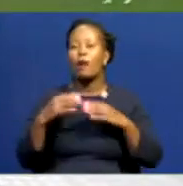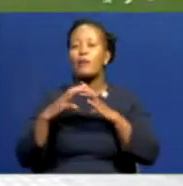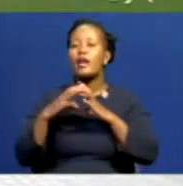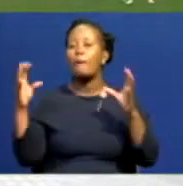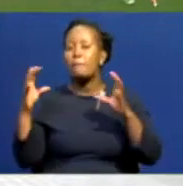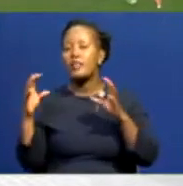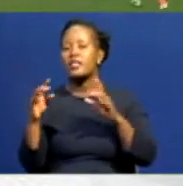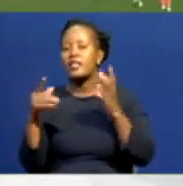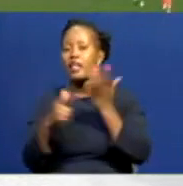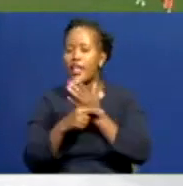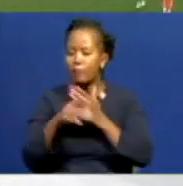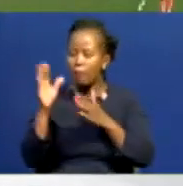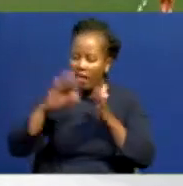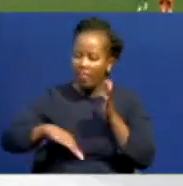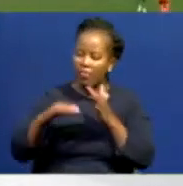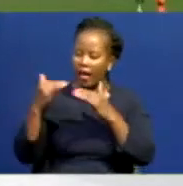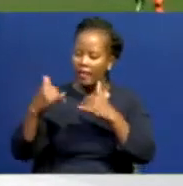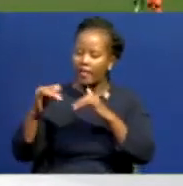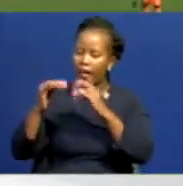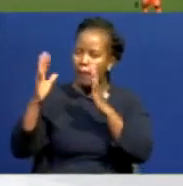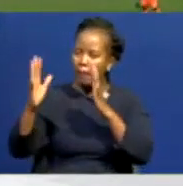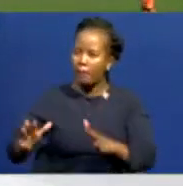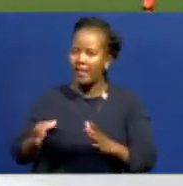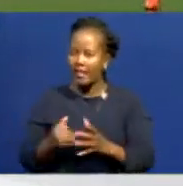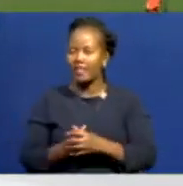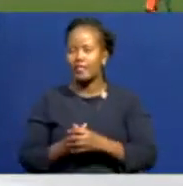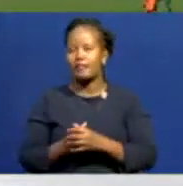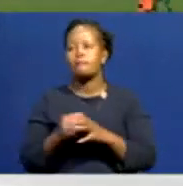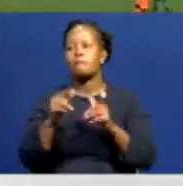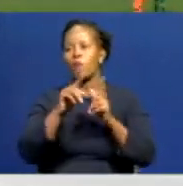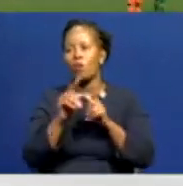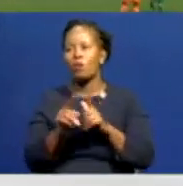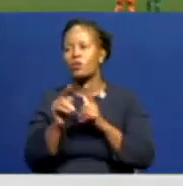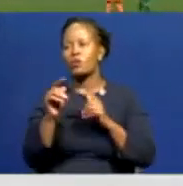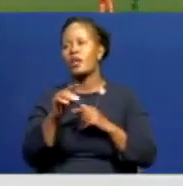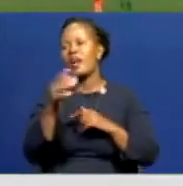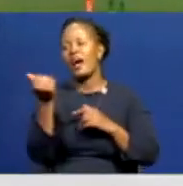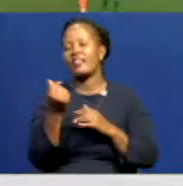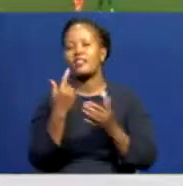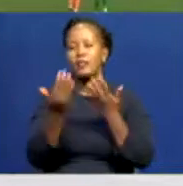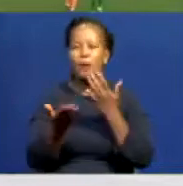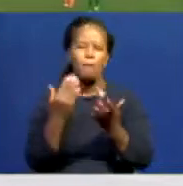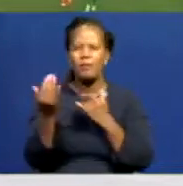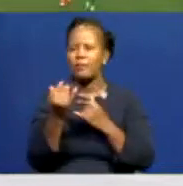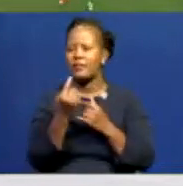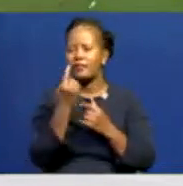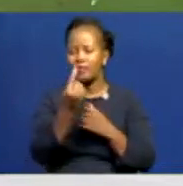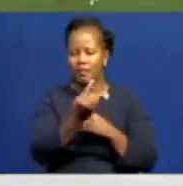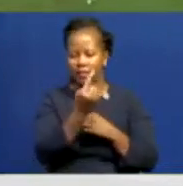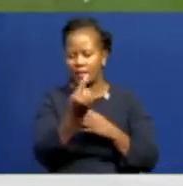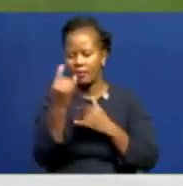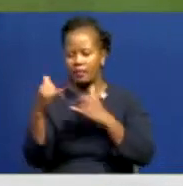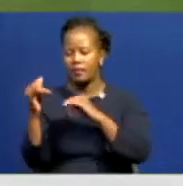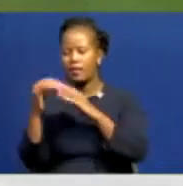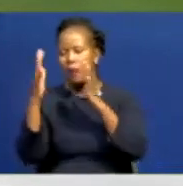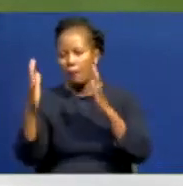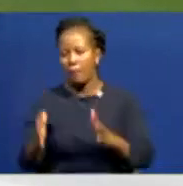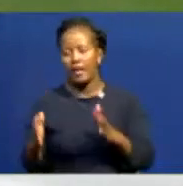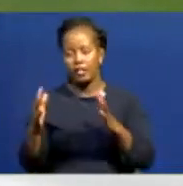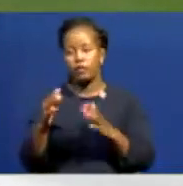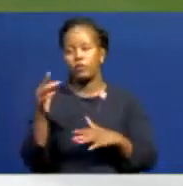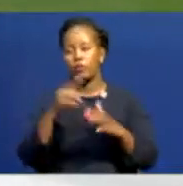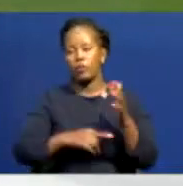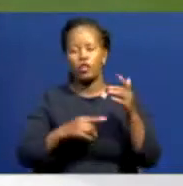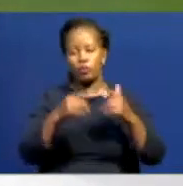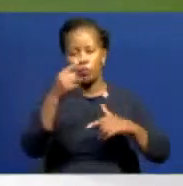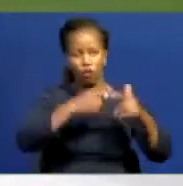a team. I saw a couple of individual brilliance. I think that's what will win them the game. You